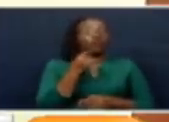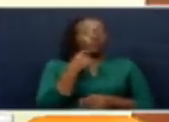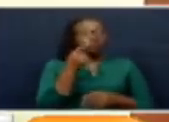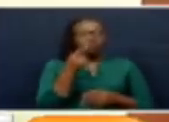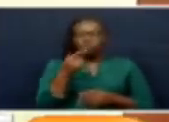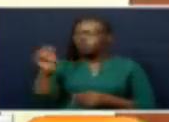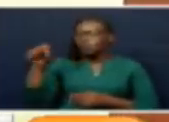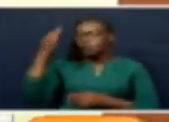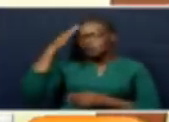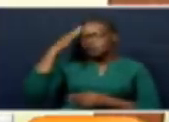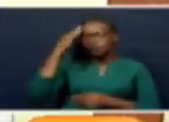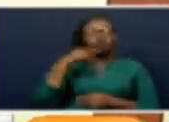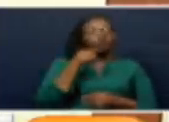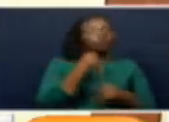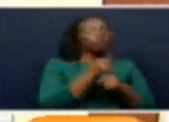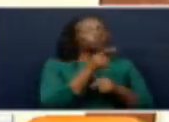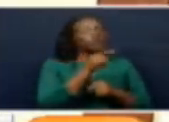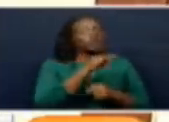Yes. Jubilee? Yeah.